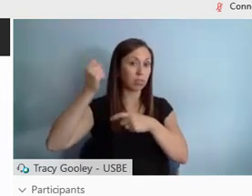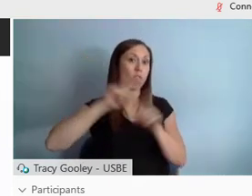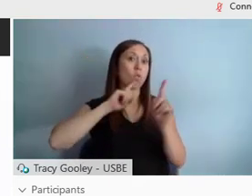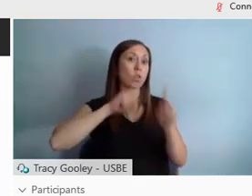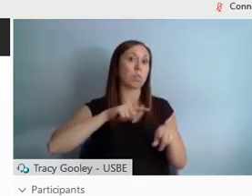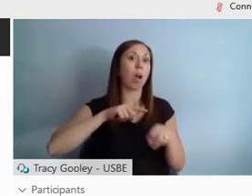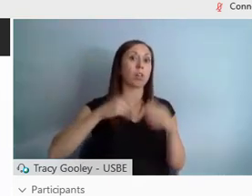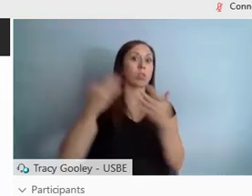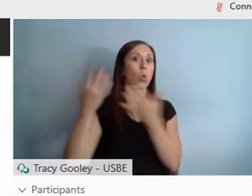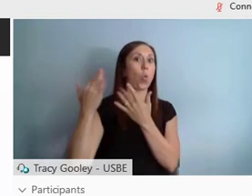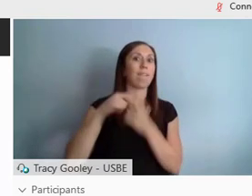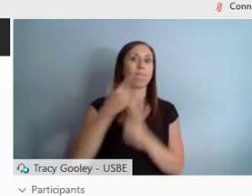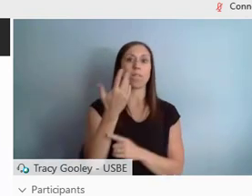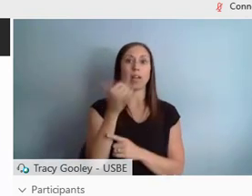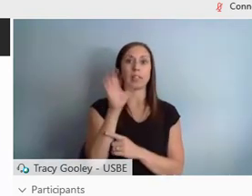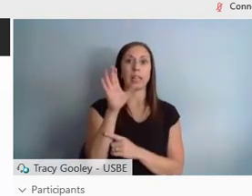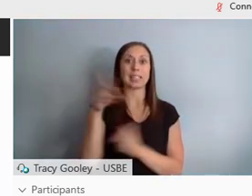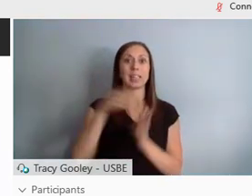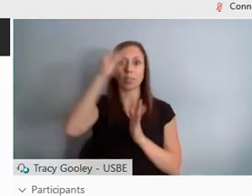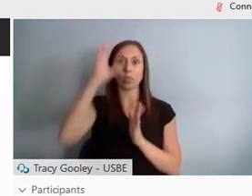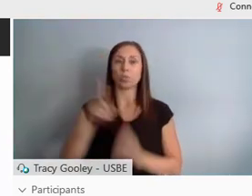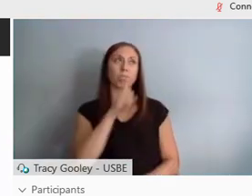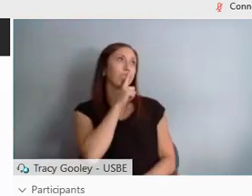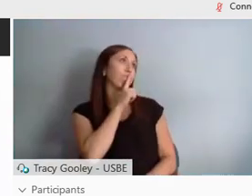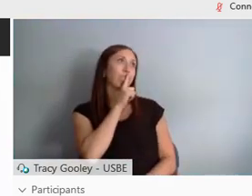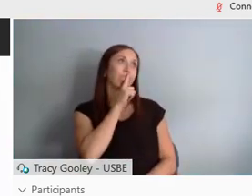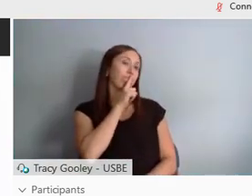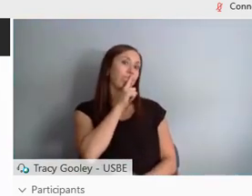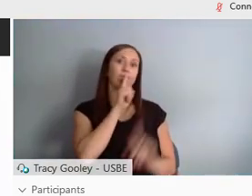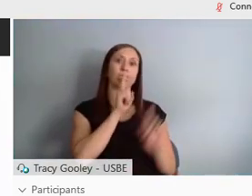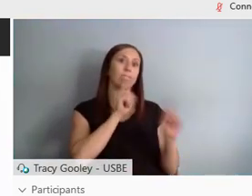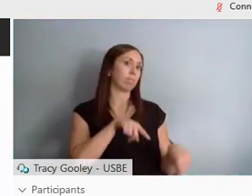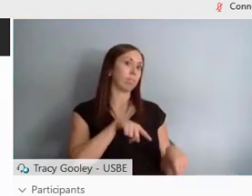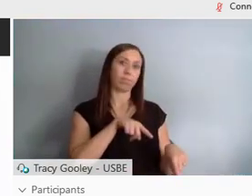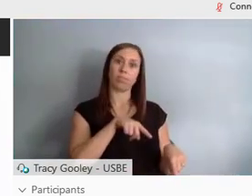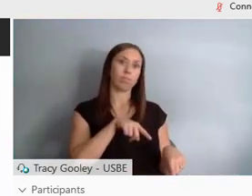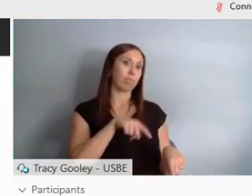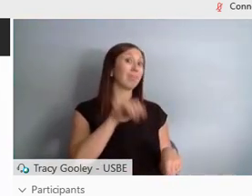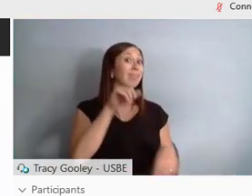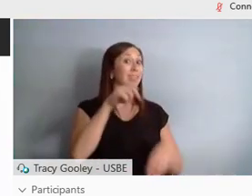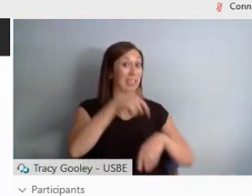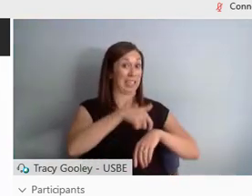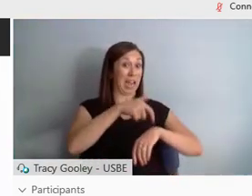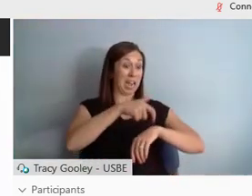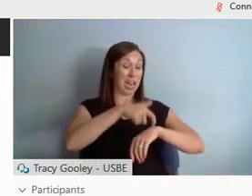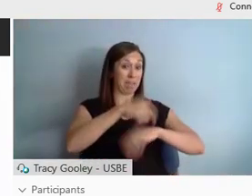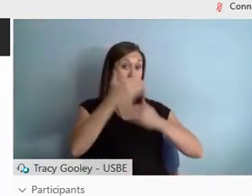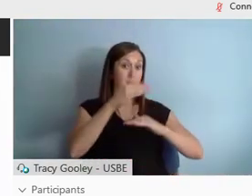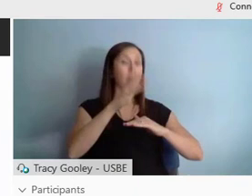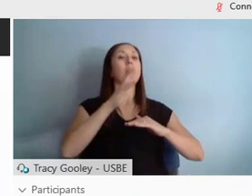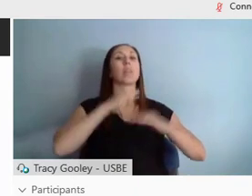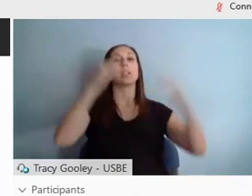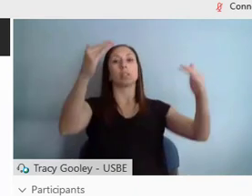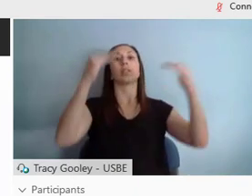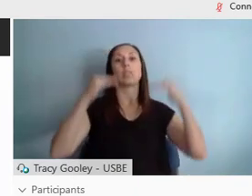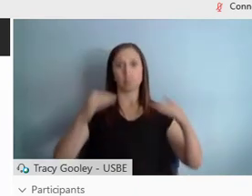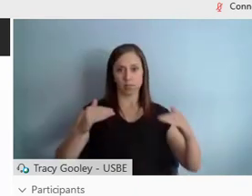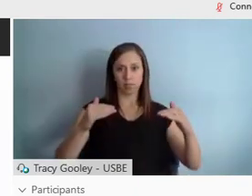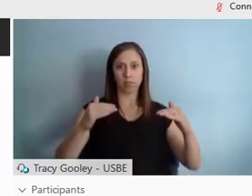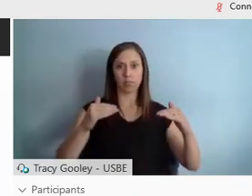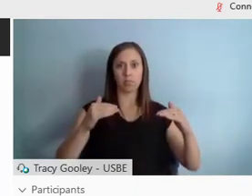5 seconds. If the student does not respond within 5 seconds, then you would continue to the next